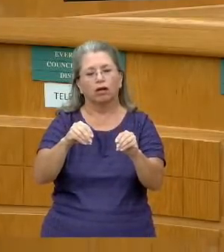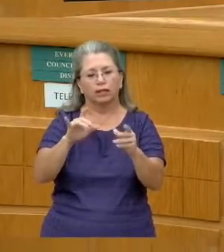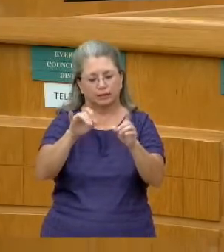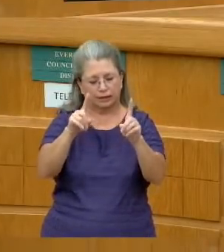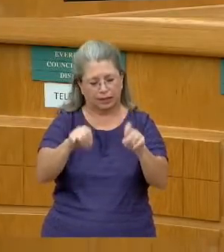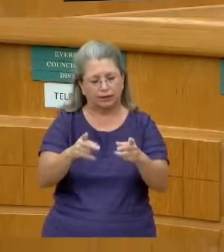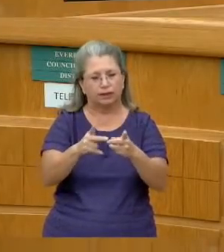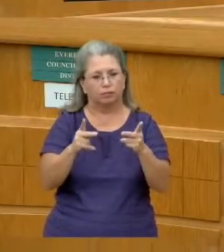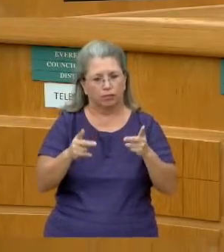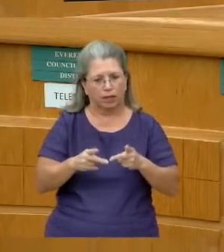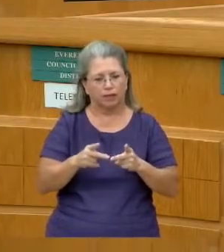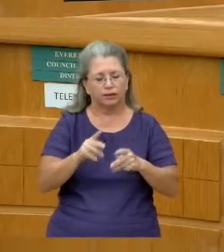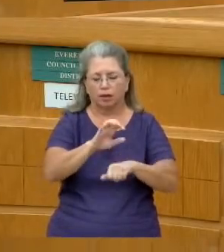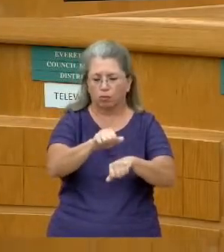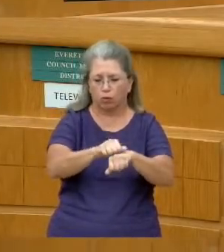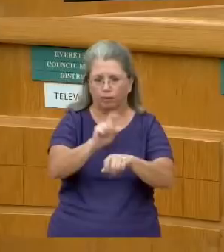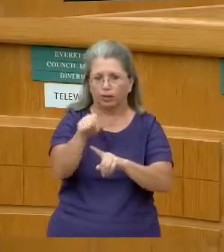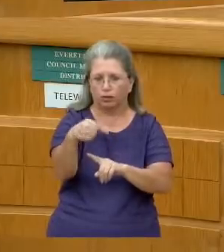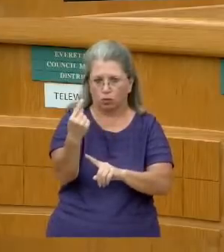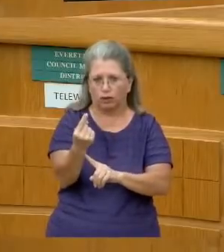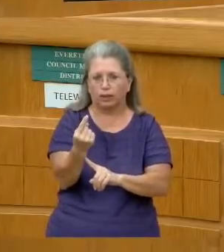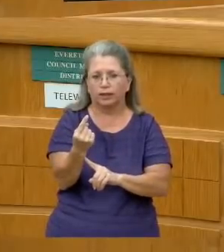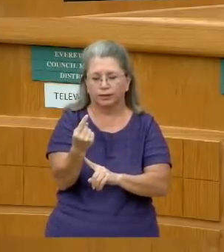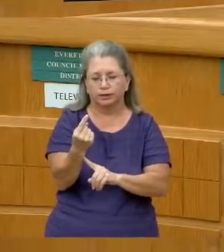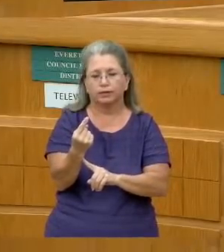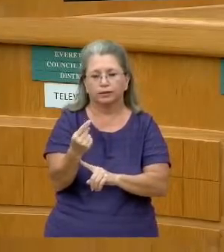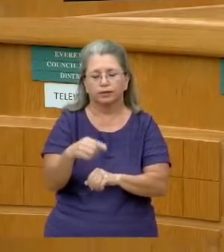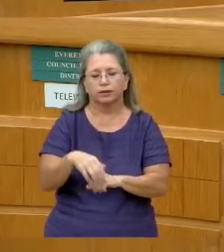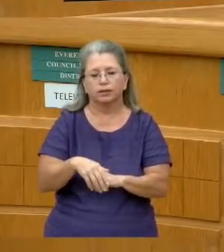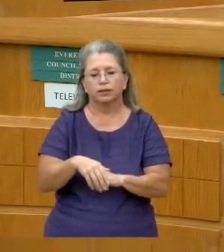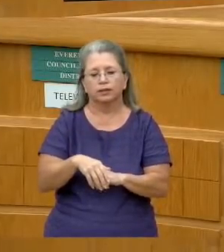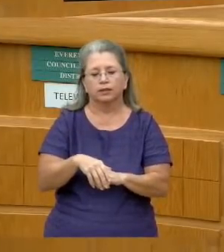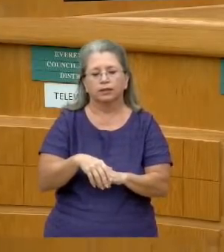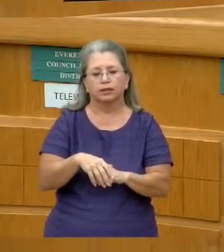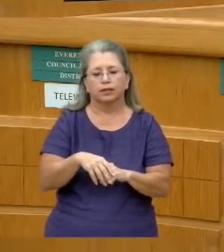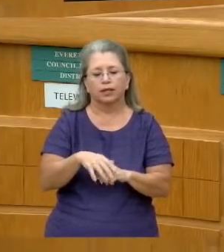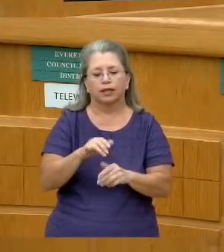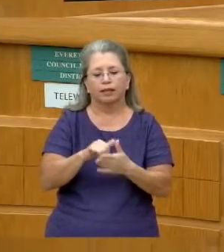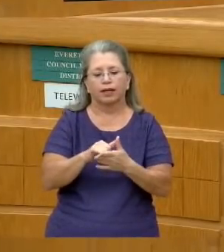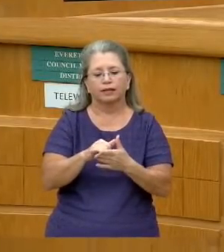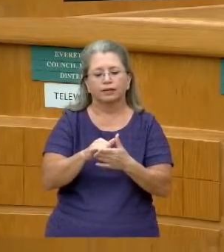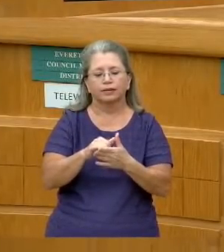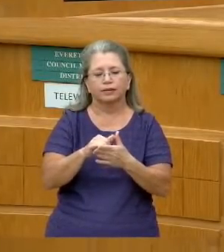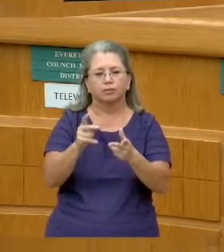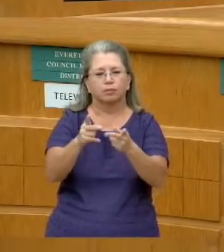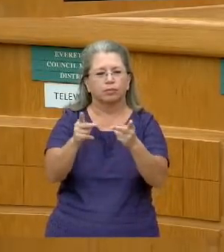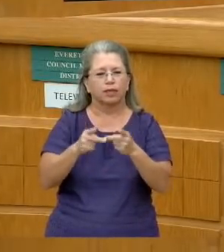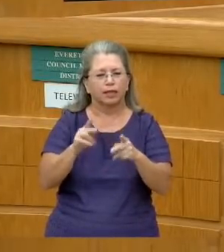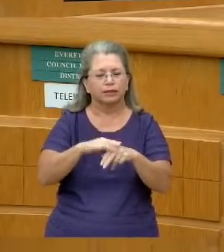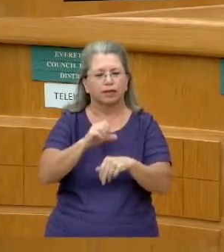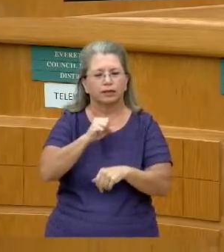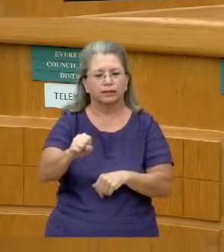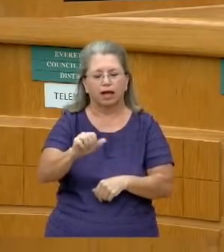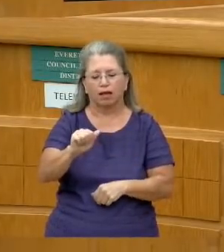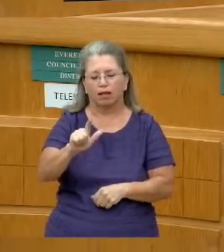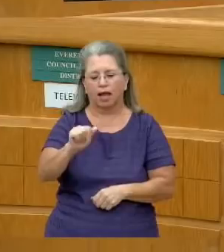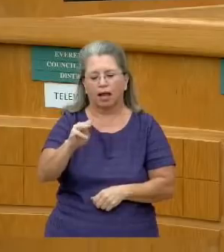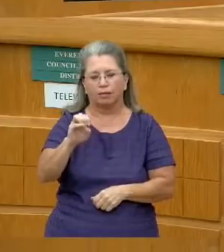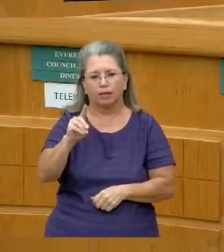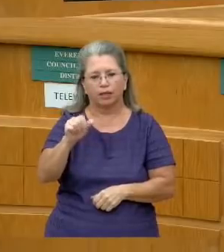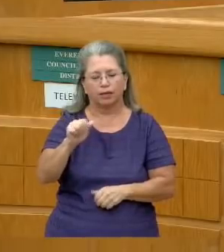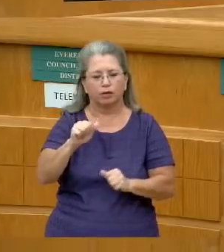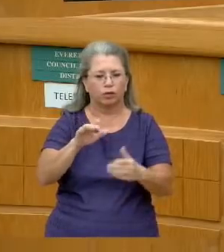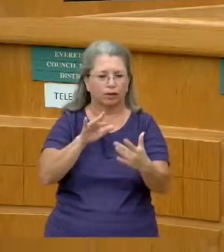by appointment only. And the location's on South Alameda, and they can be reached at